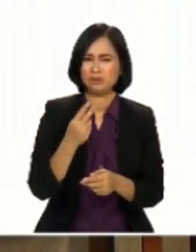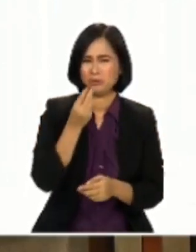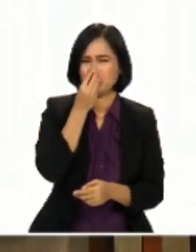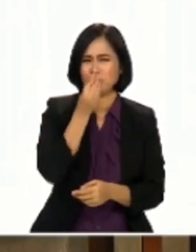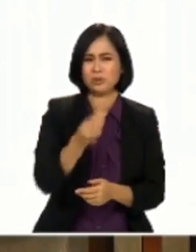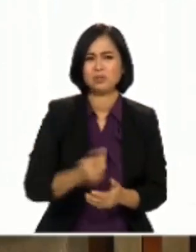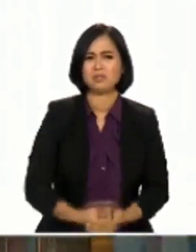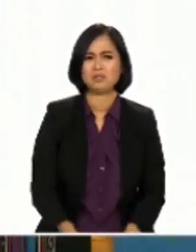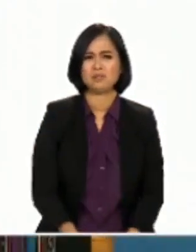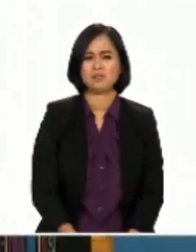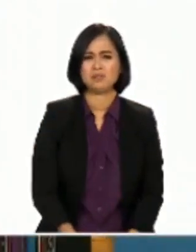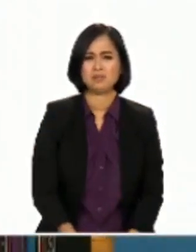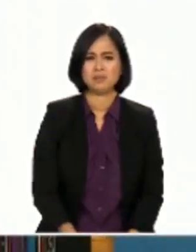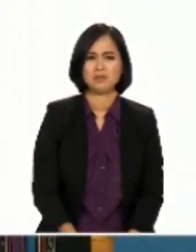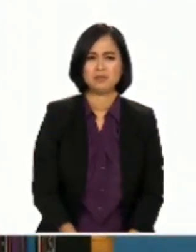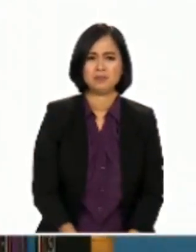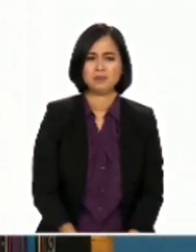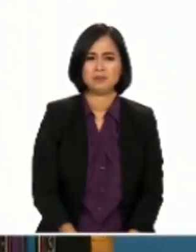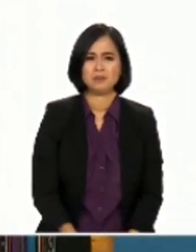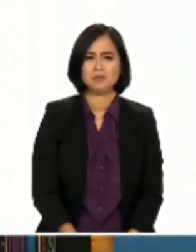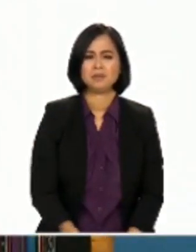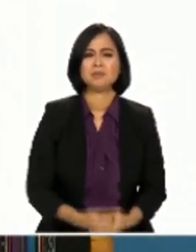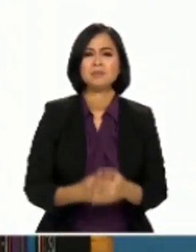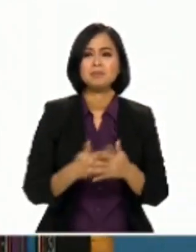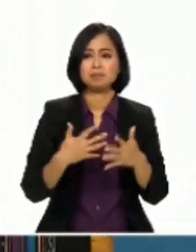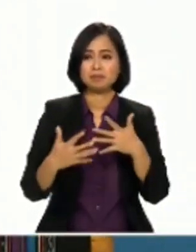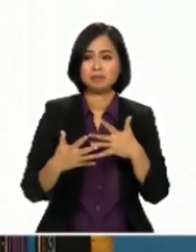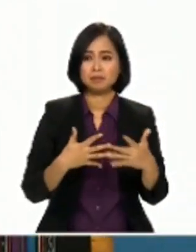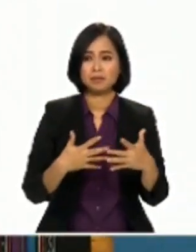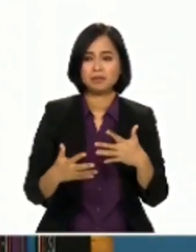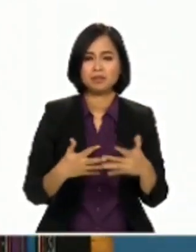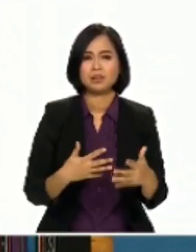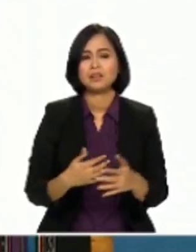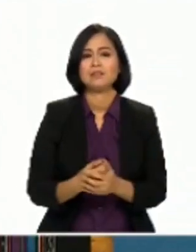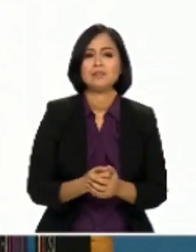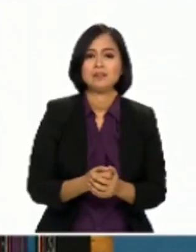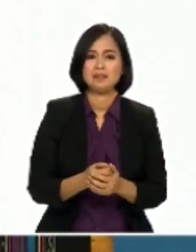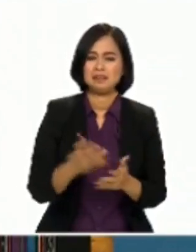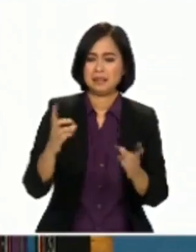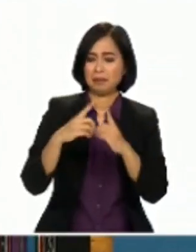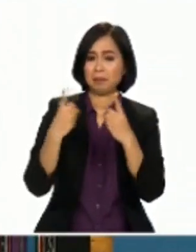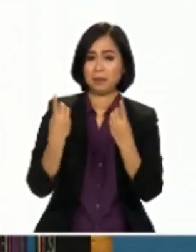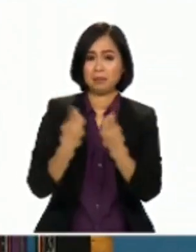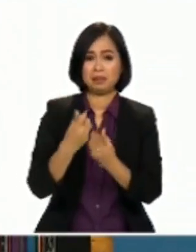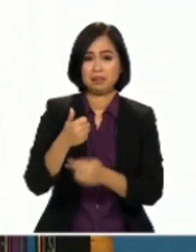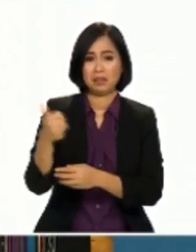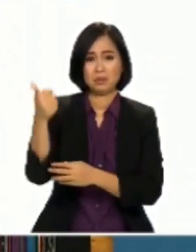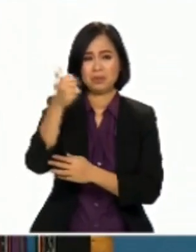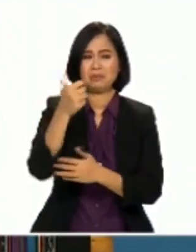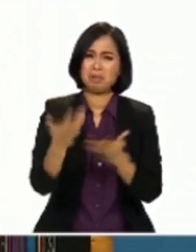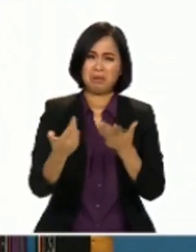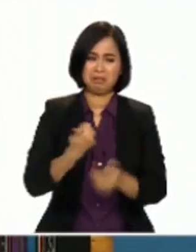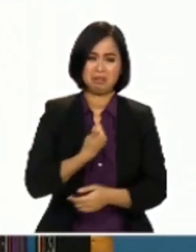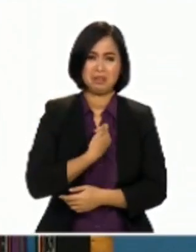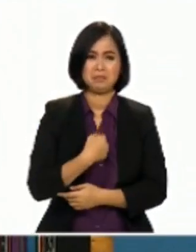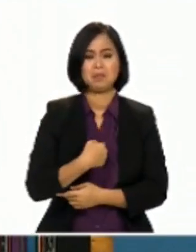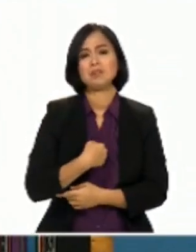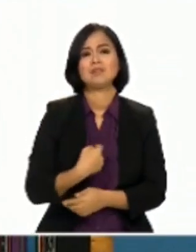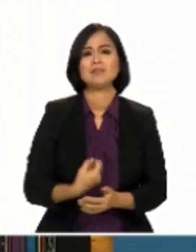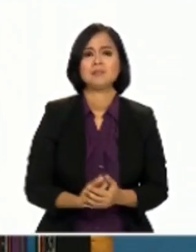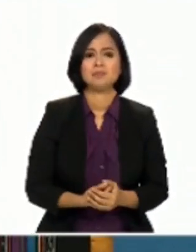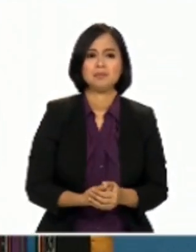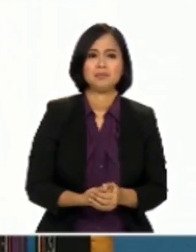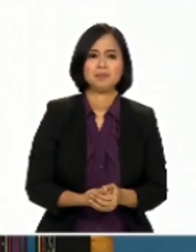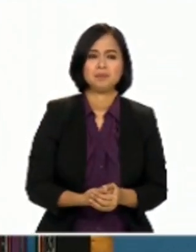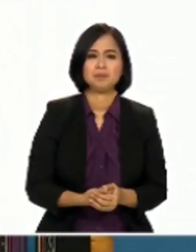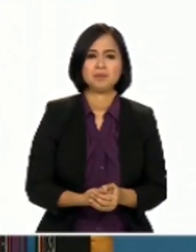Congress, or even the executive department, and maybe me. So I